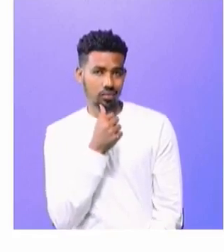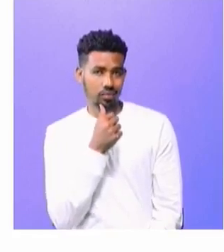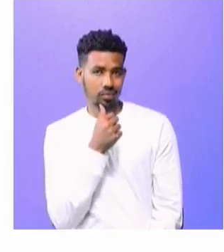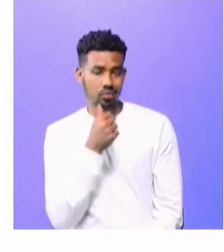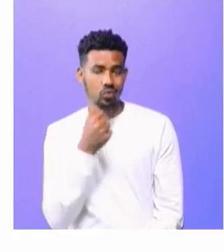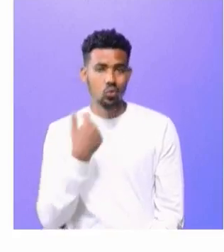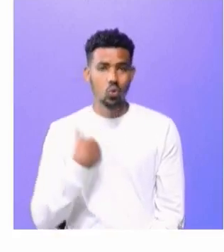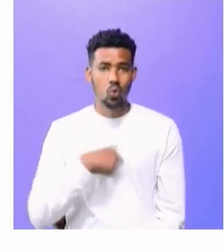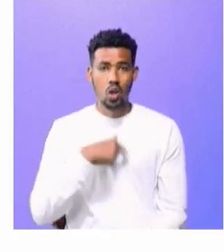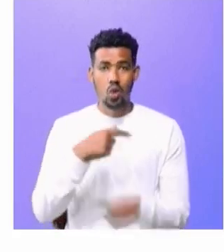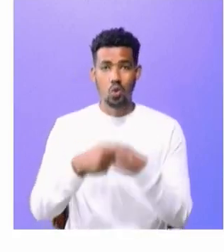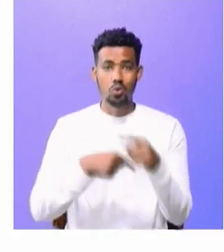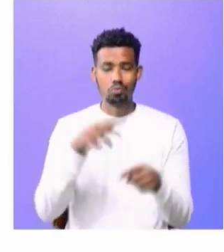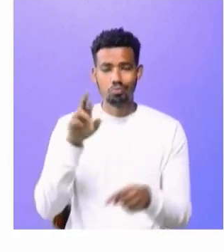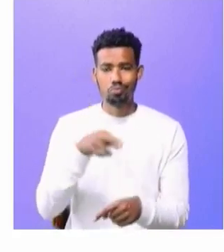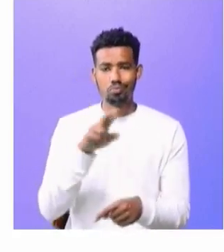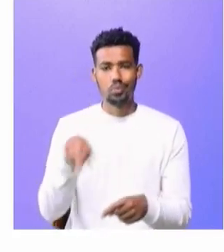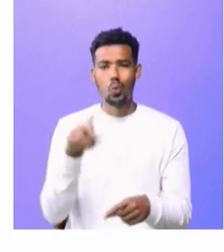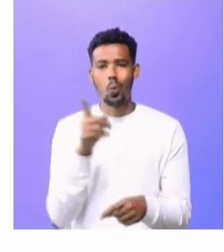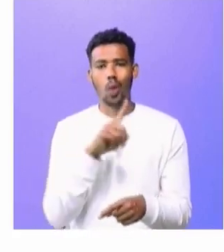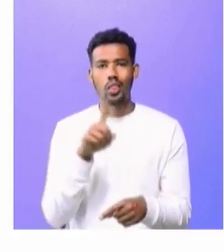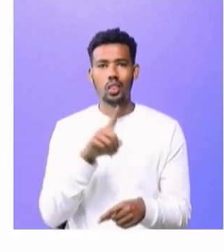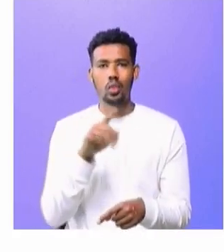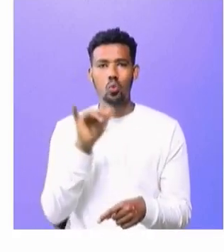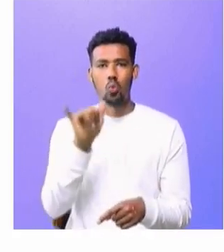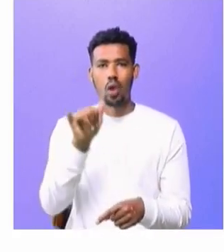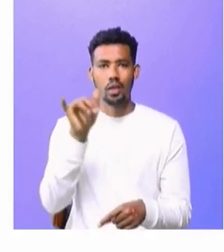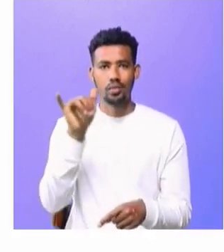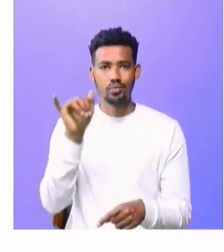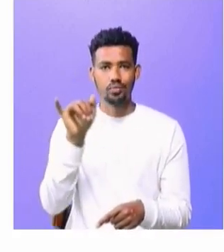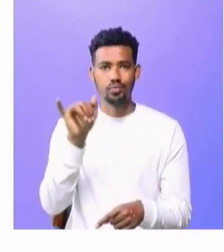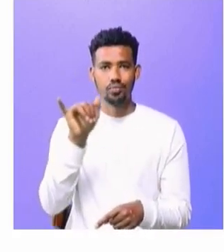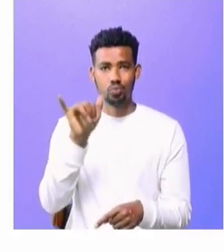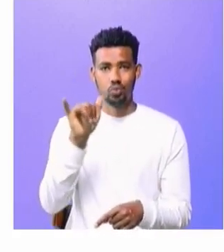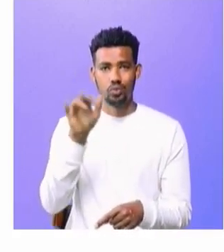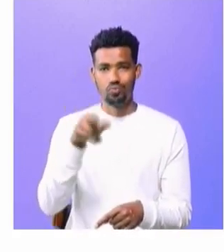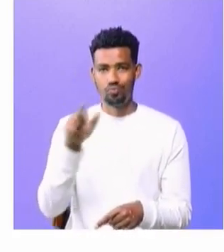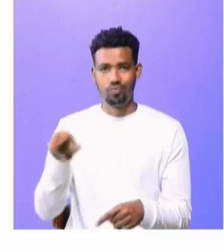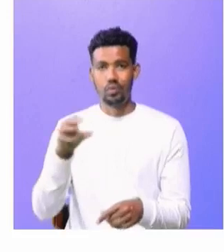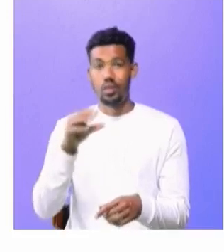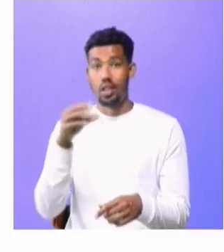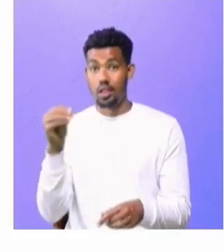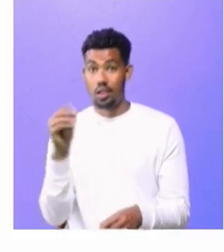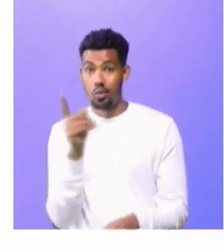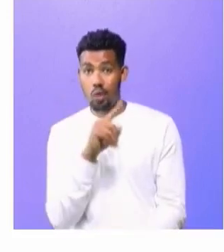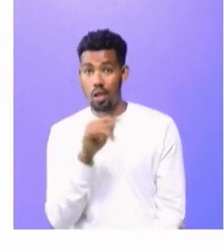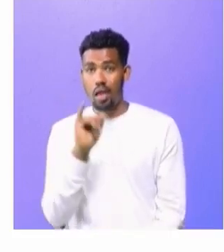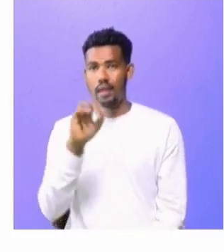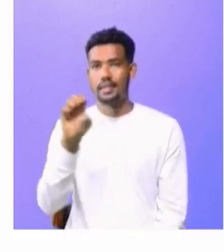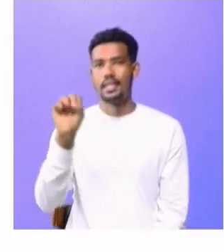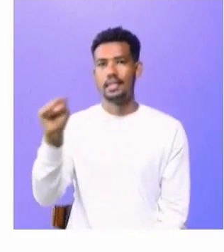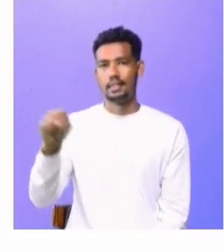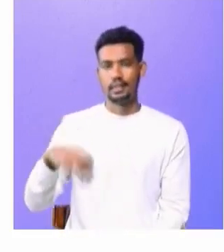We are going to cancel y and ladies.